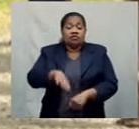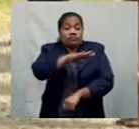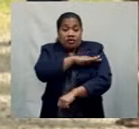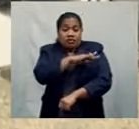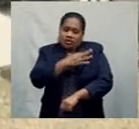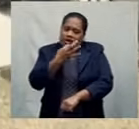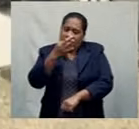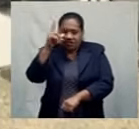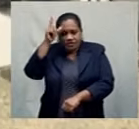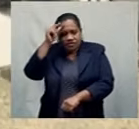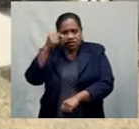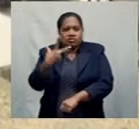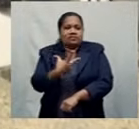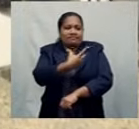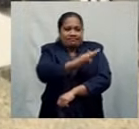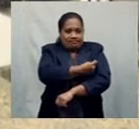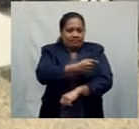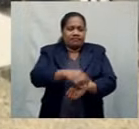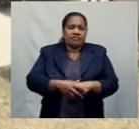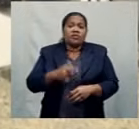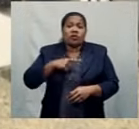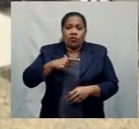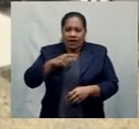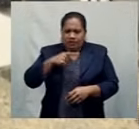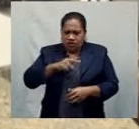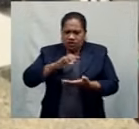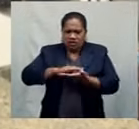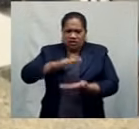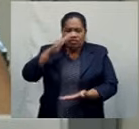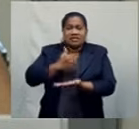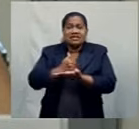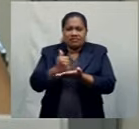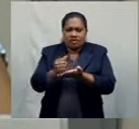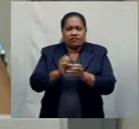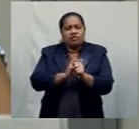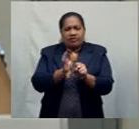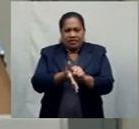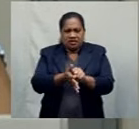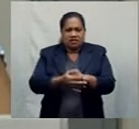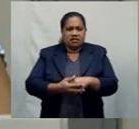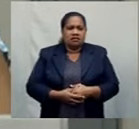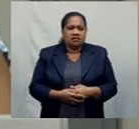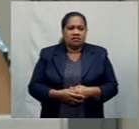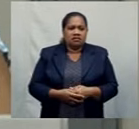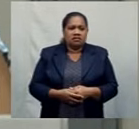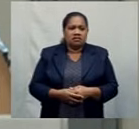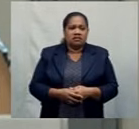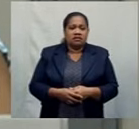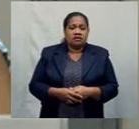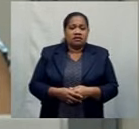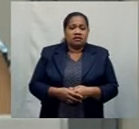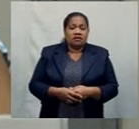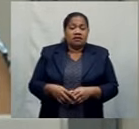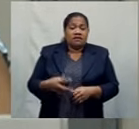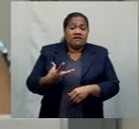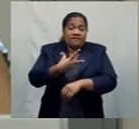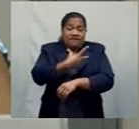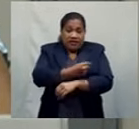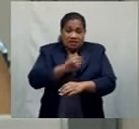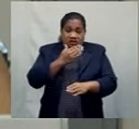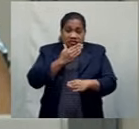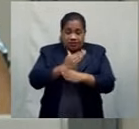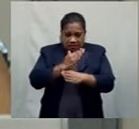get vaccinated due to the escalating number of COVID-19 cases. Vaccines work on a known principle,